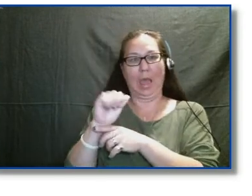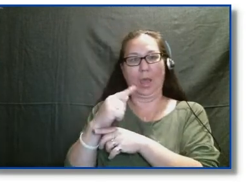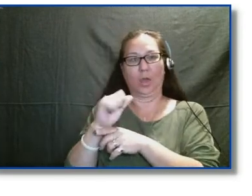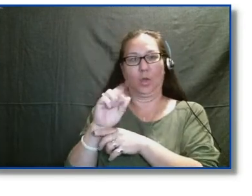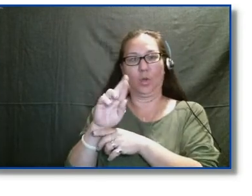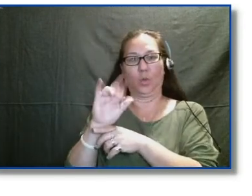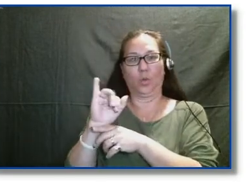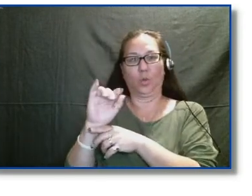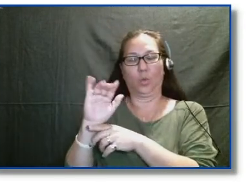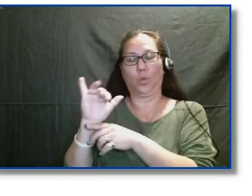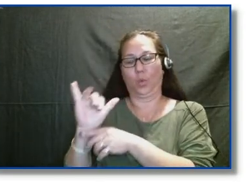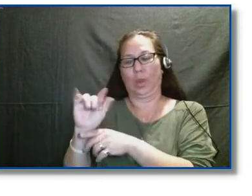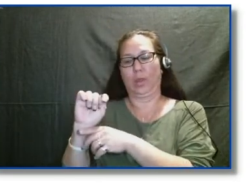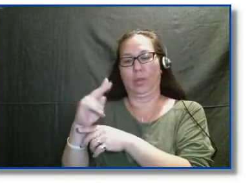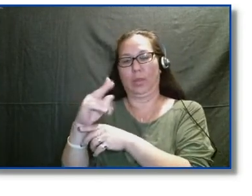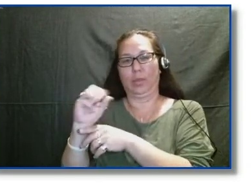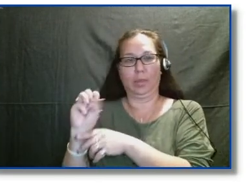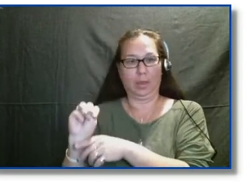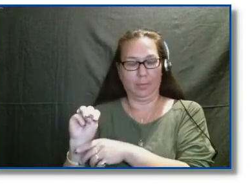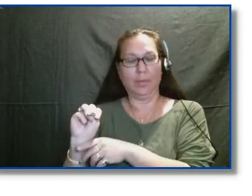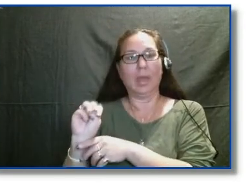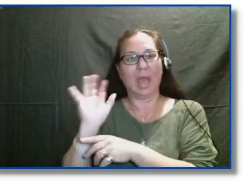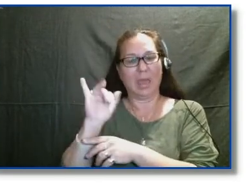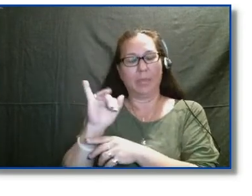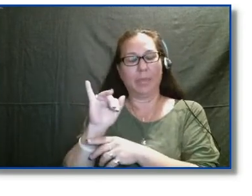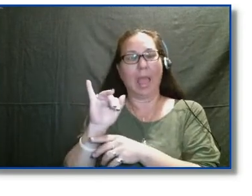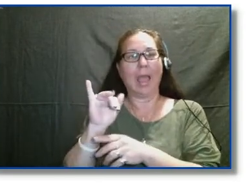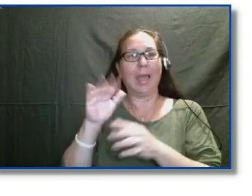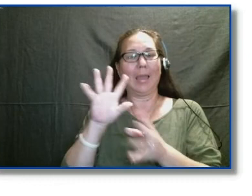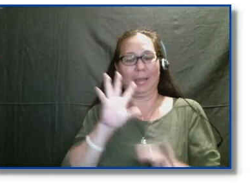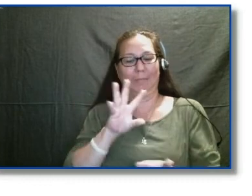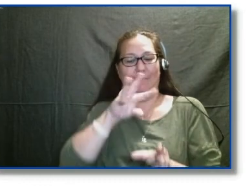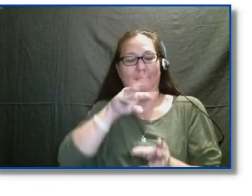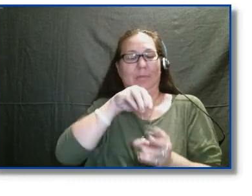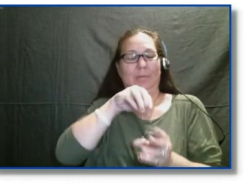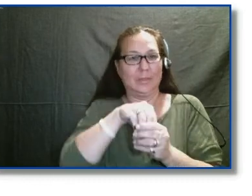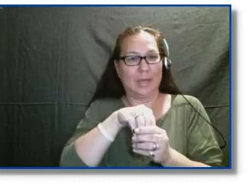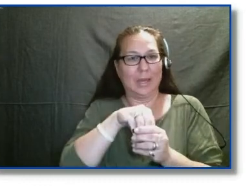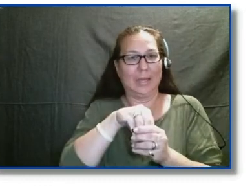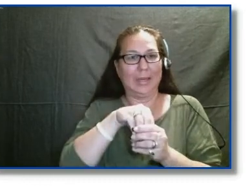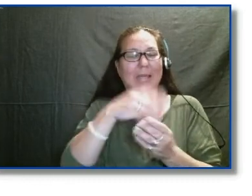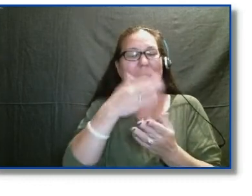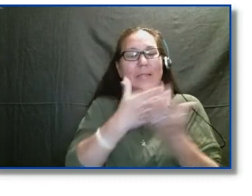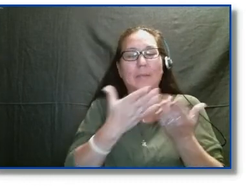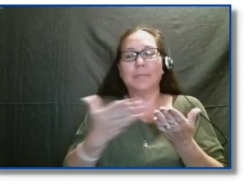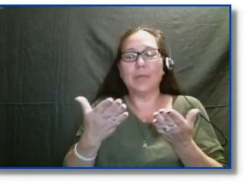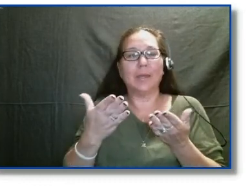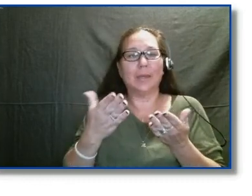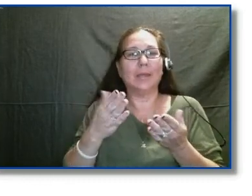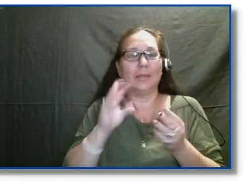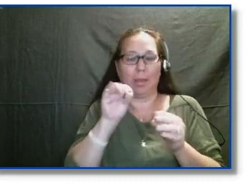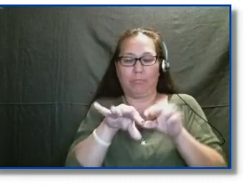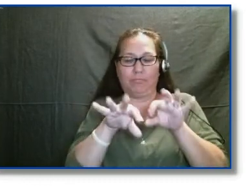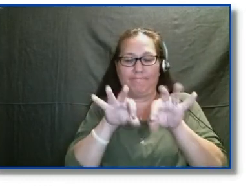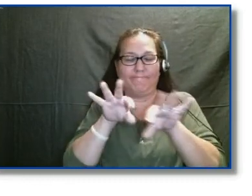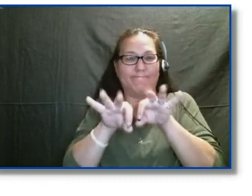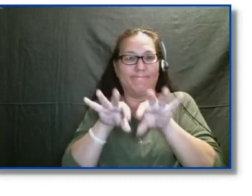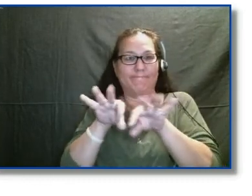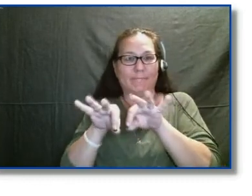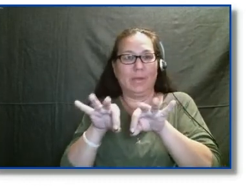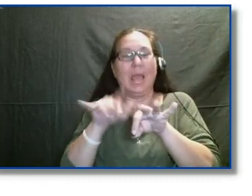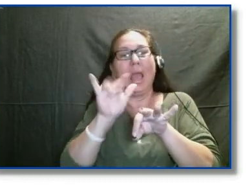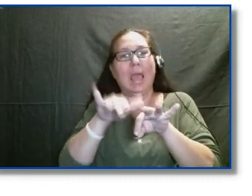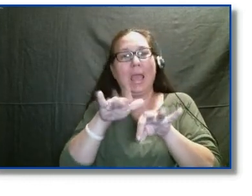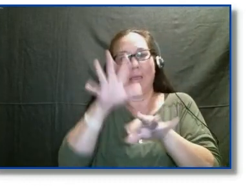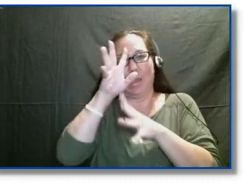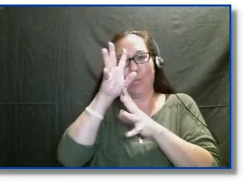way contain something of every single signature that was contributing to this data set. And then we produced these new